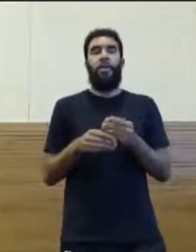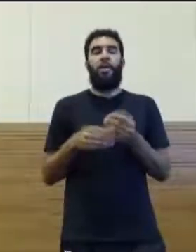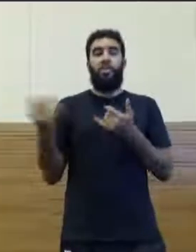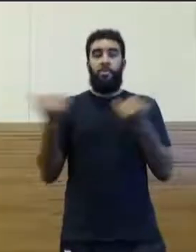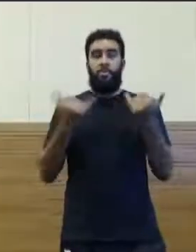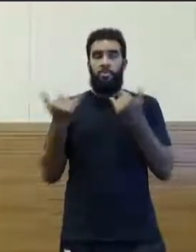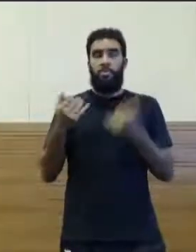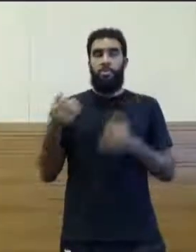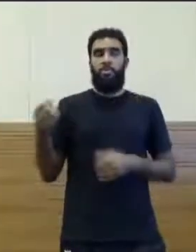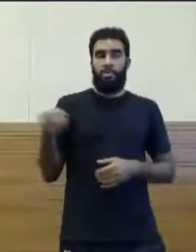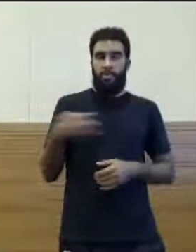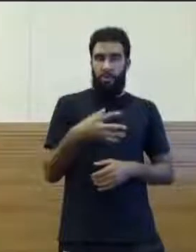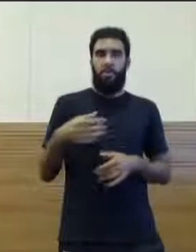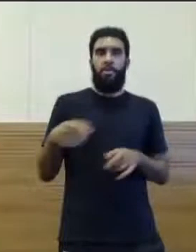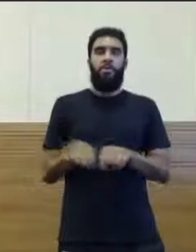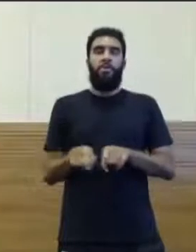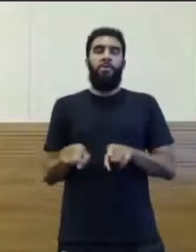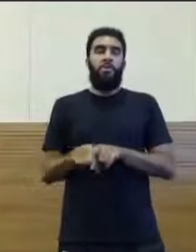incorporation of new